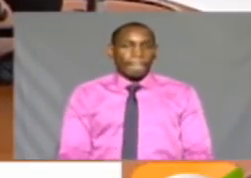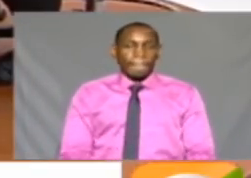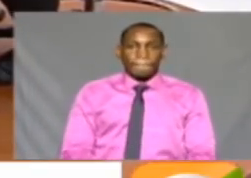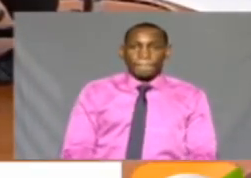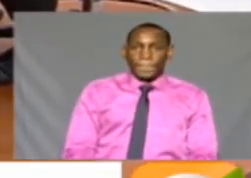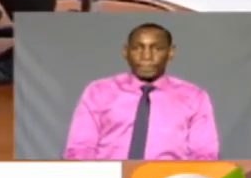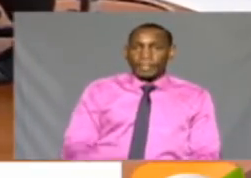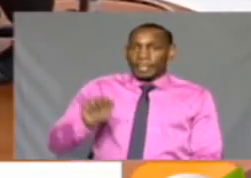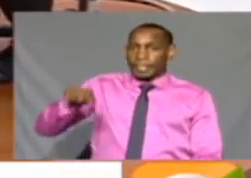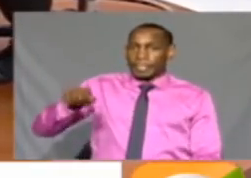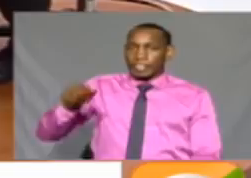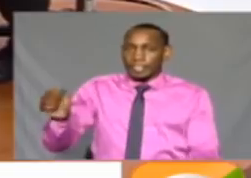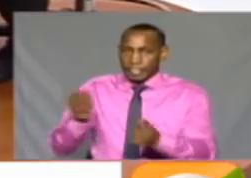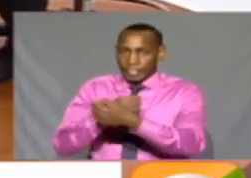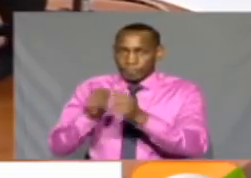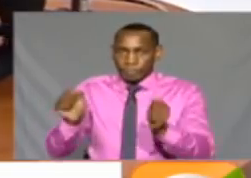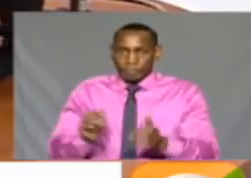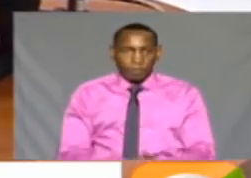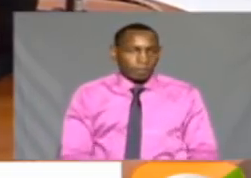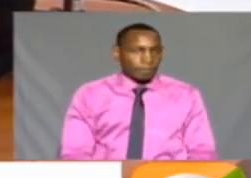Yes, you cannot.